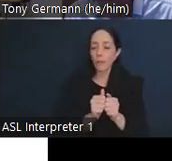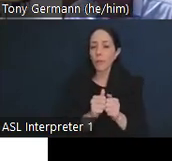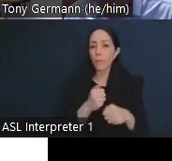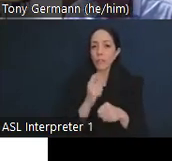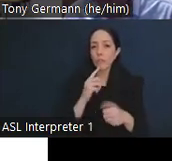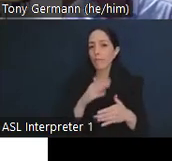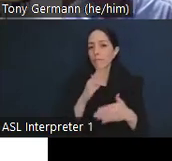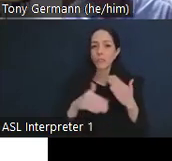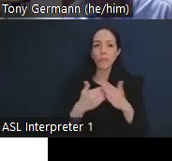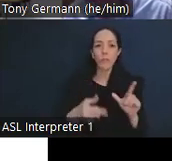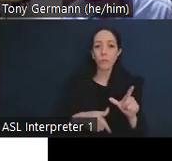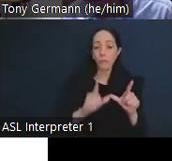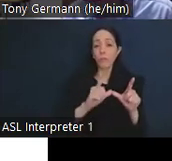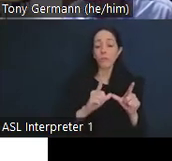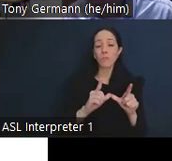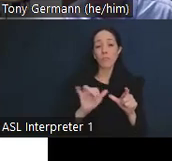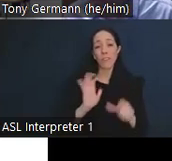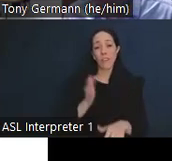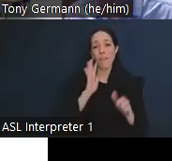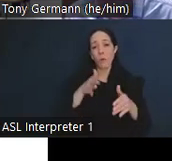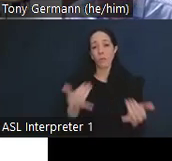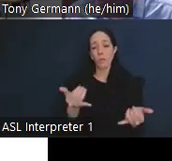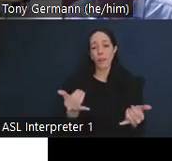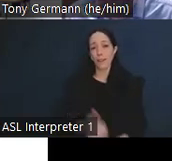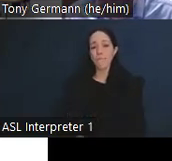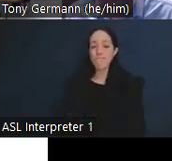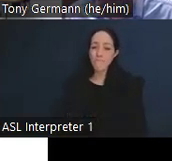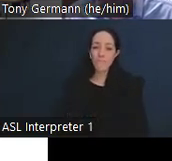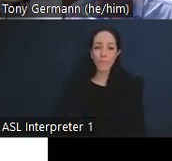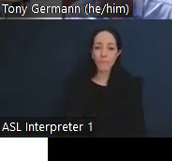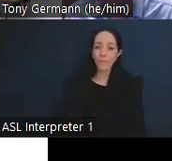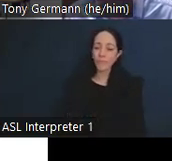that's where a lot of our focus is. I don't know if that's parting wisdom, but